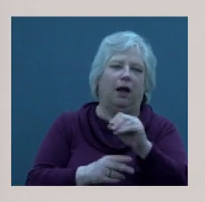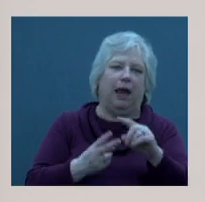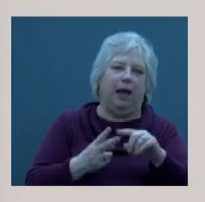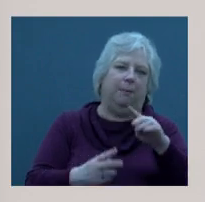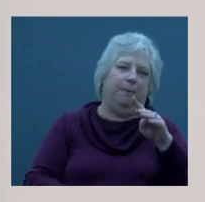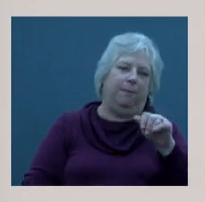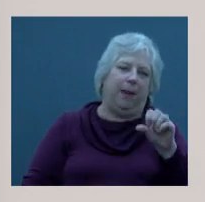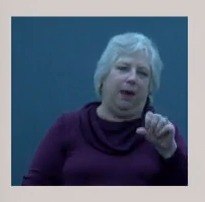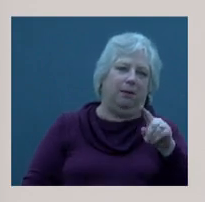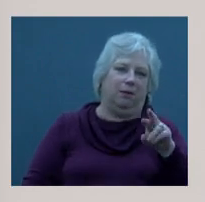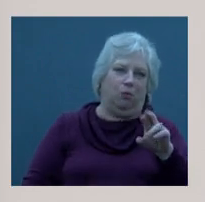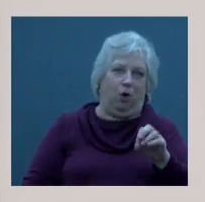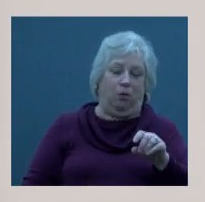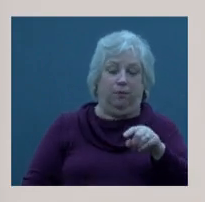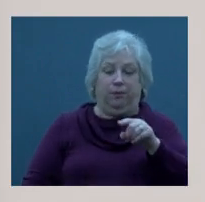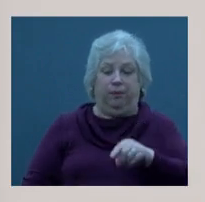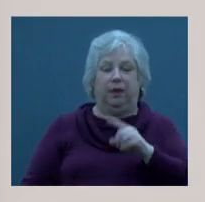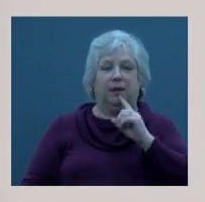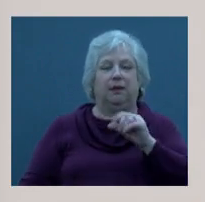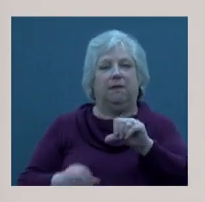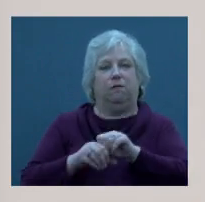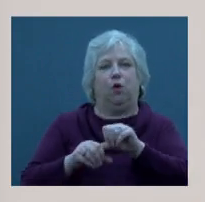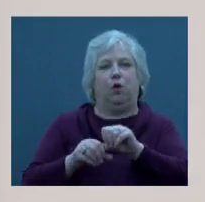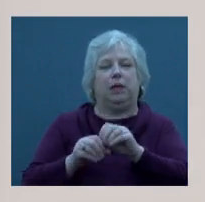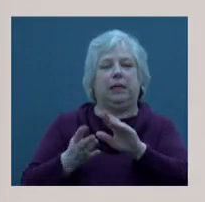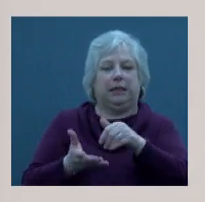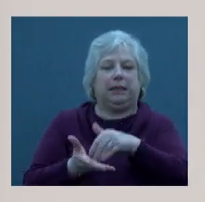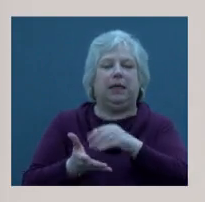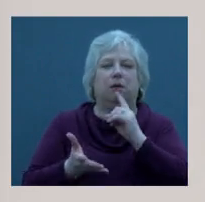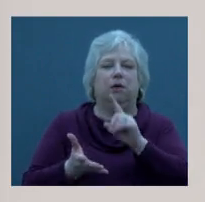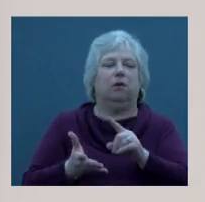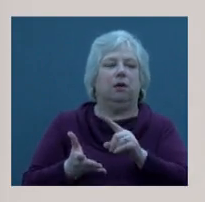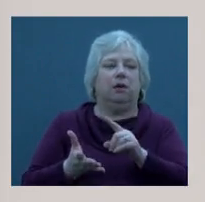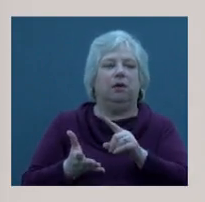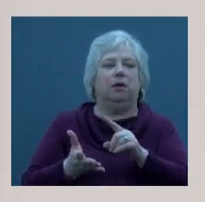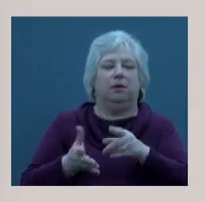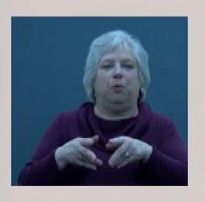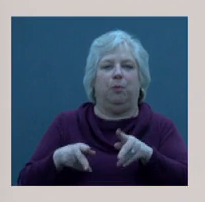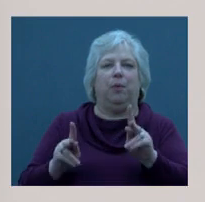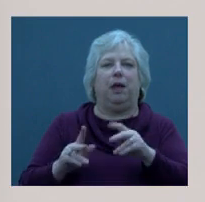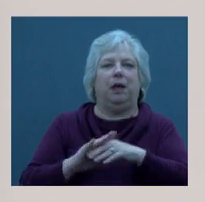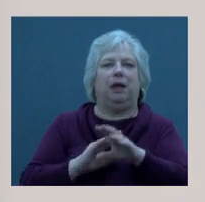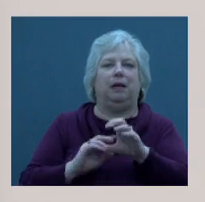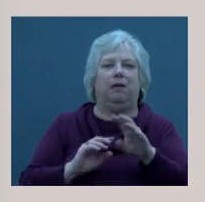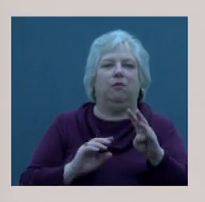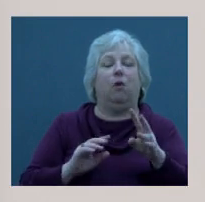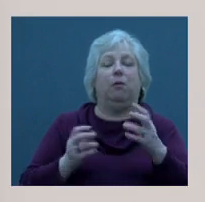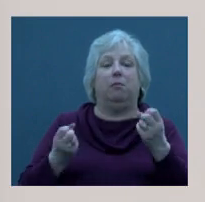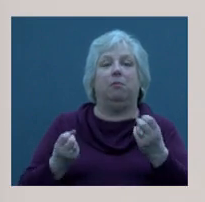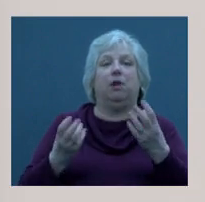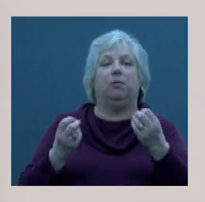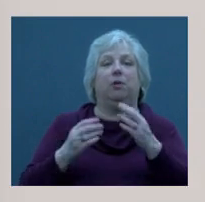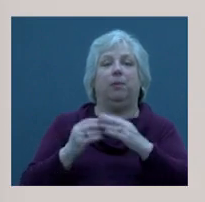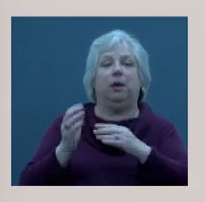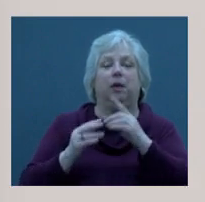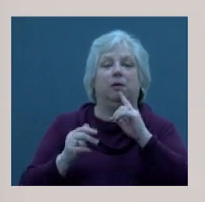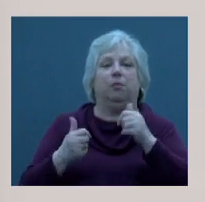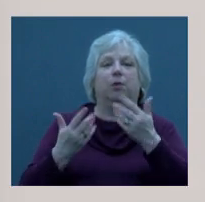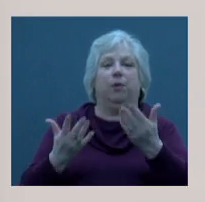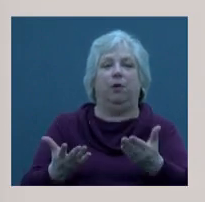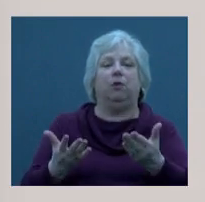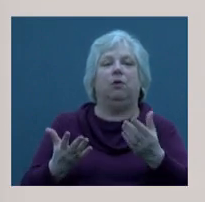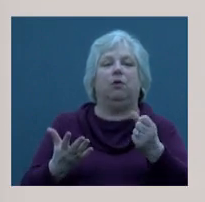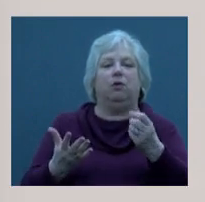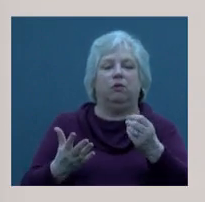a fueling center, is a permitted use within the C4 district. Multiple buildings are proposed on the site, so